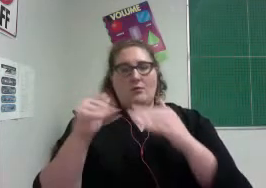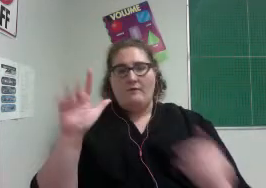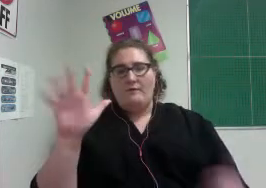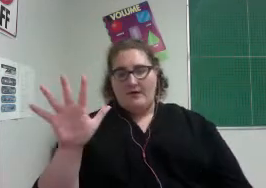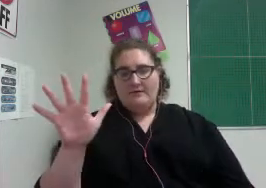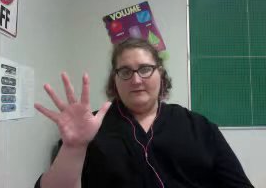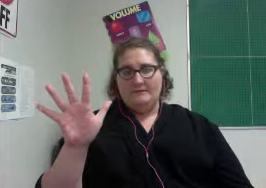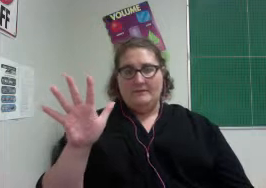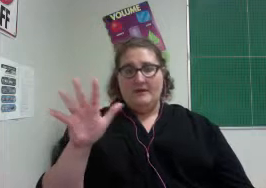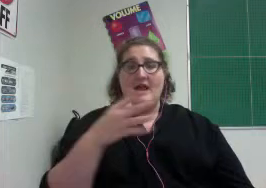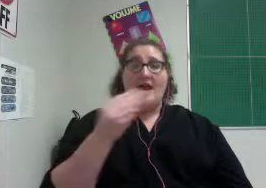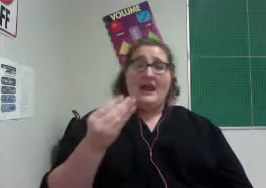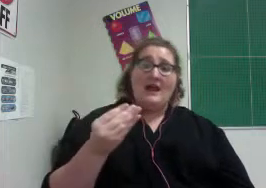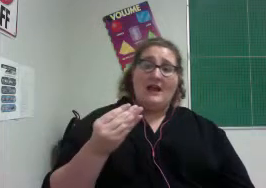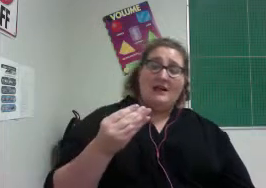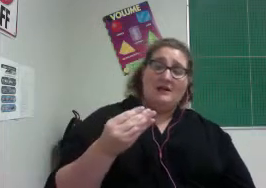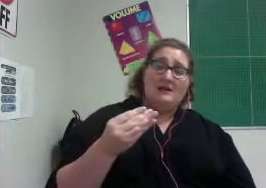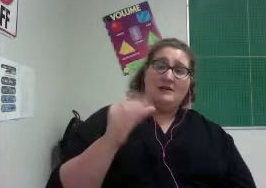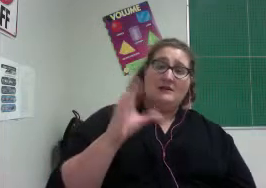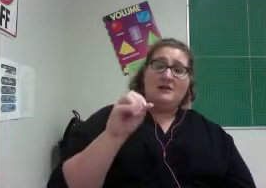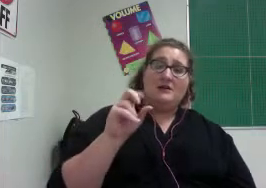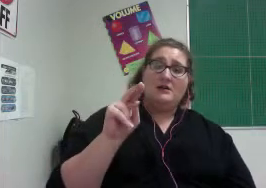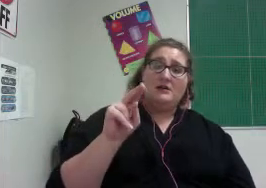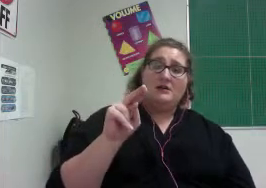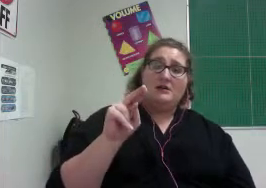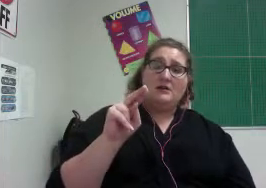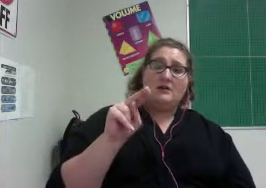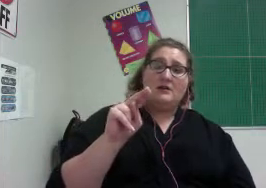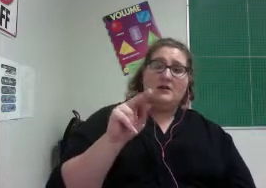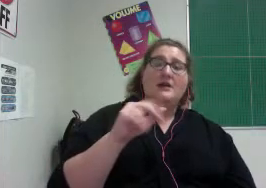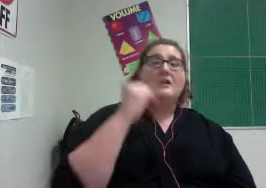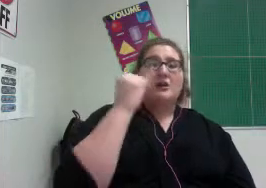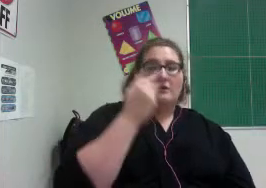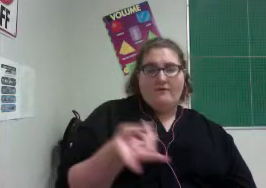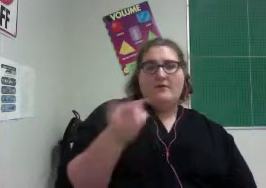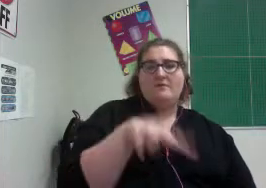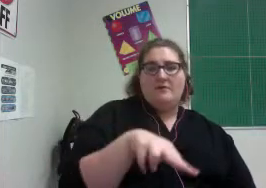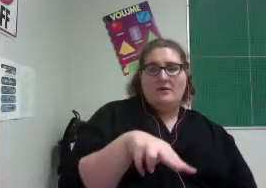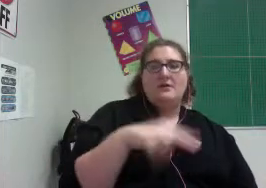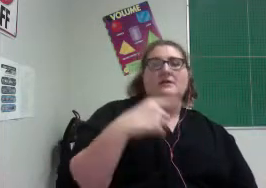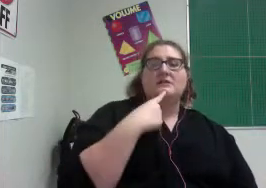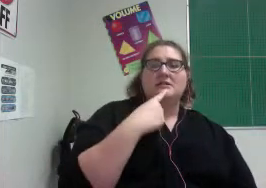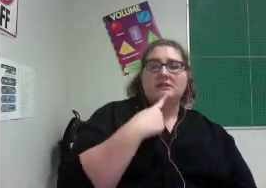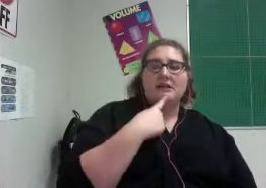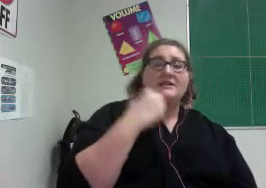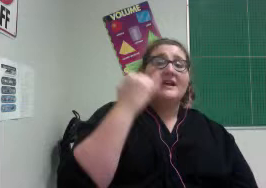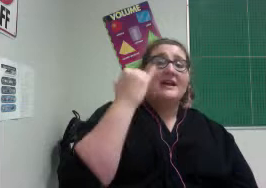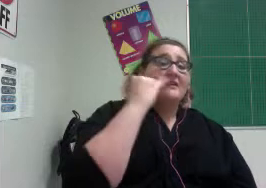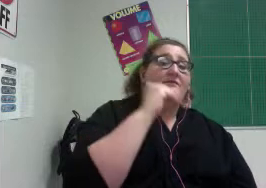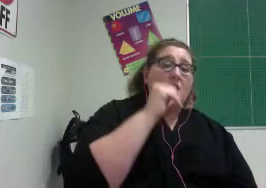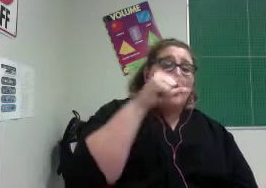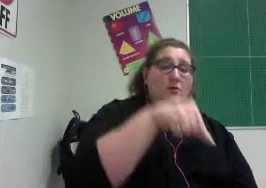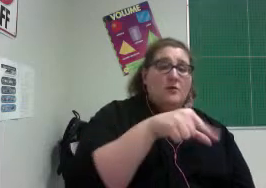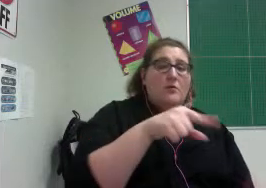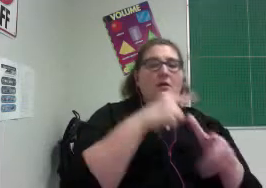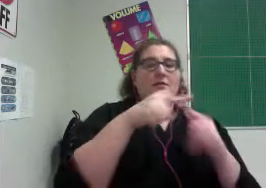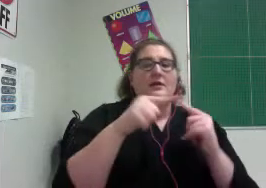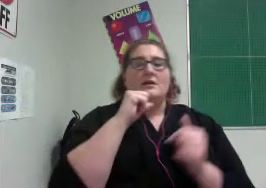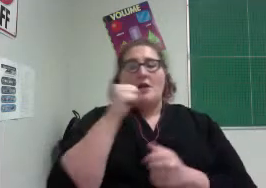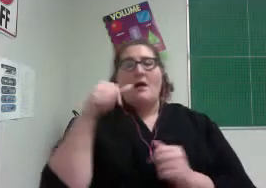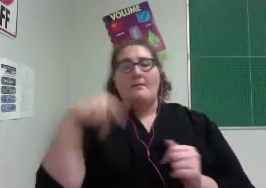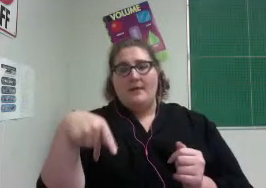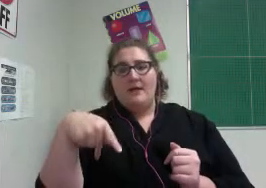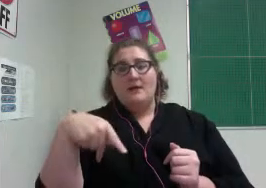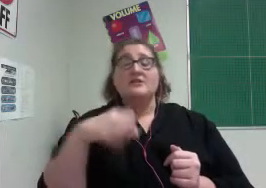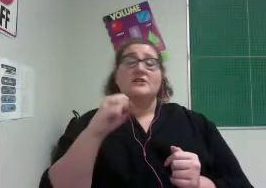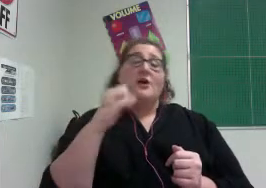5. And the contrapositive flip-flops and says if not q, then not